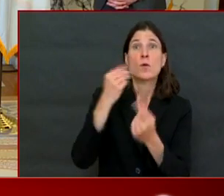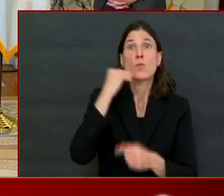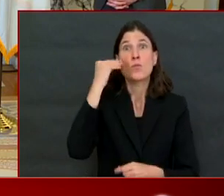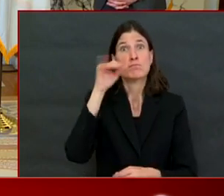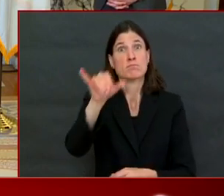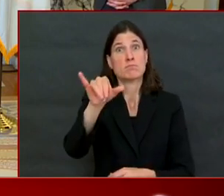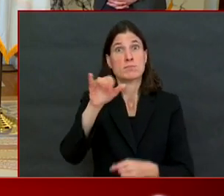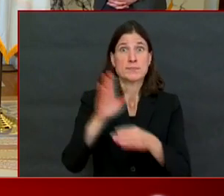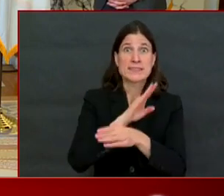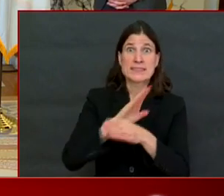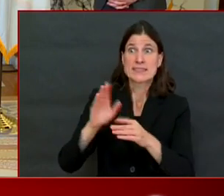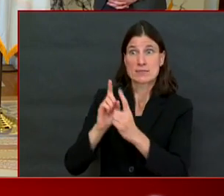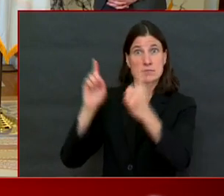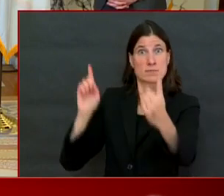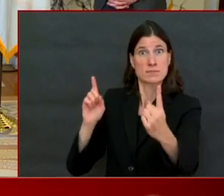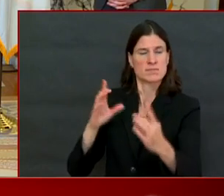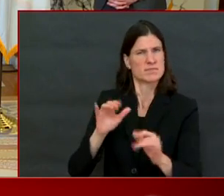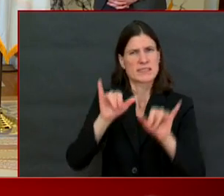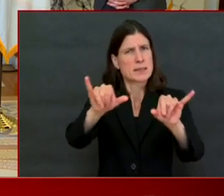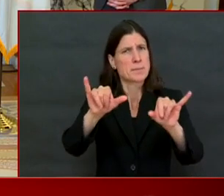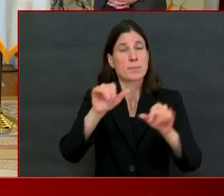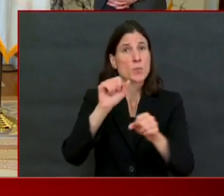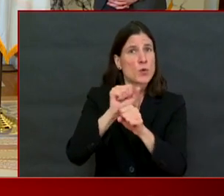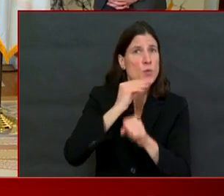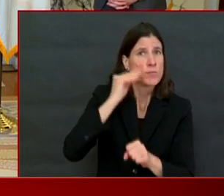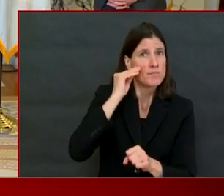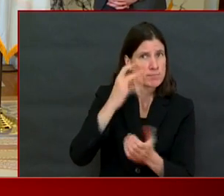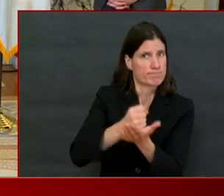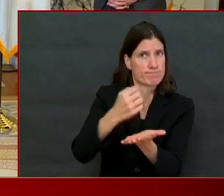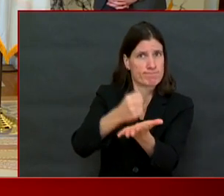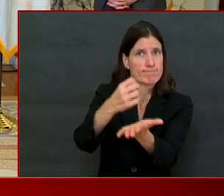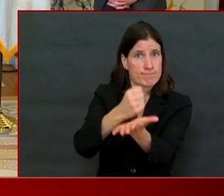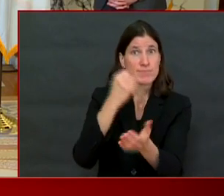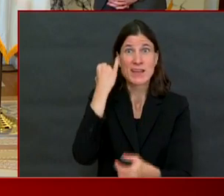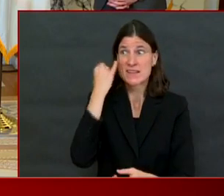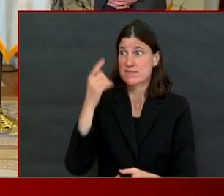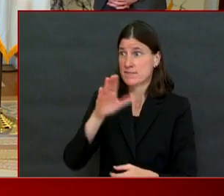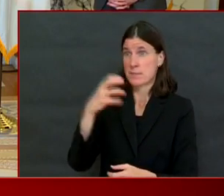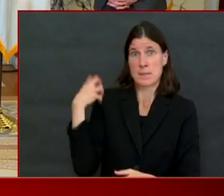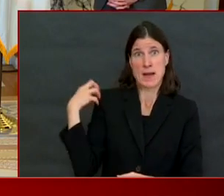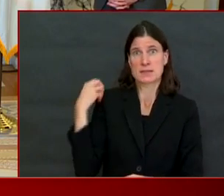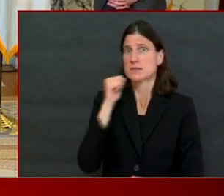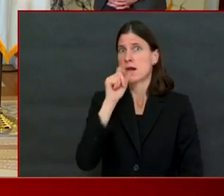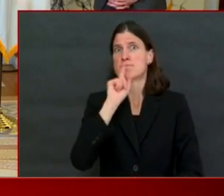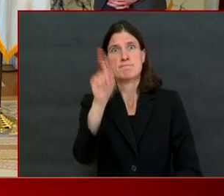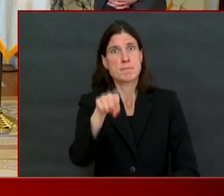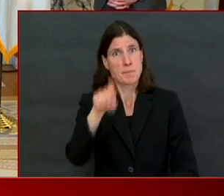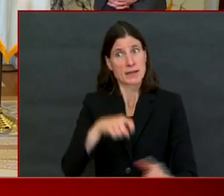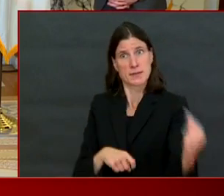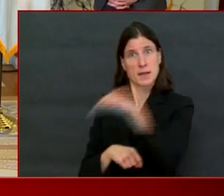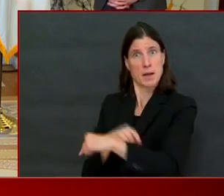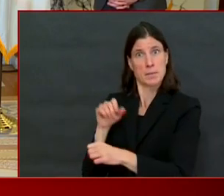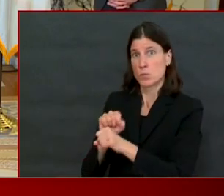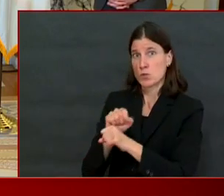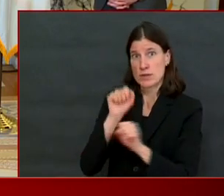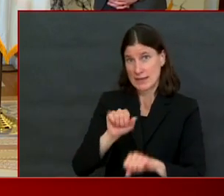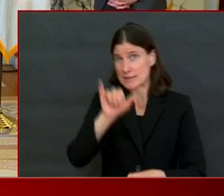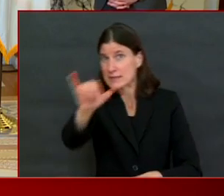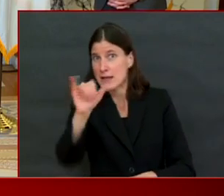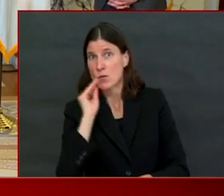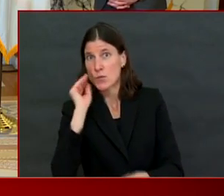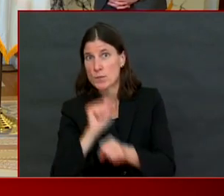continue to do that during this phase. We at the Department of Health are just like any other office-based organization